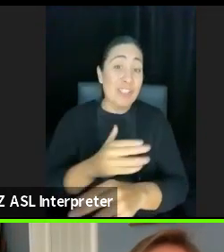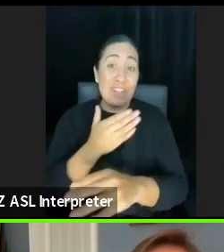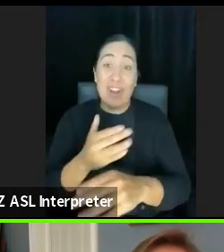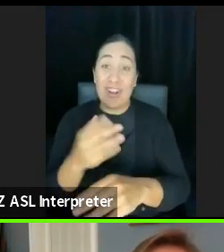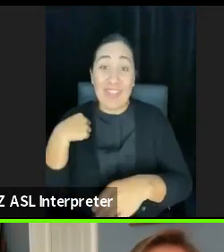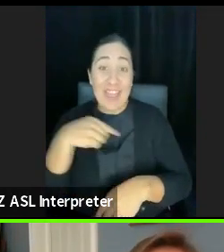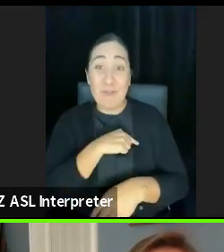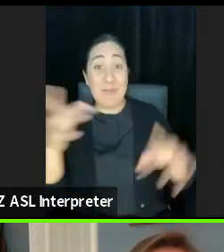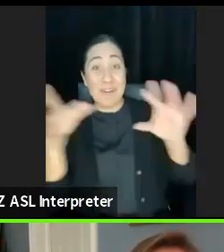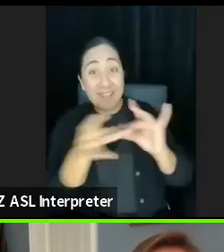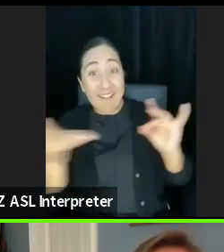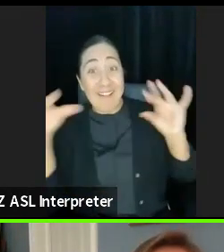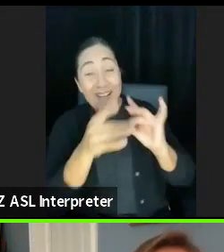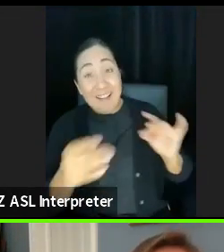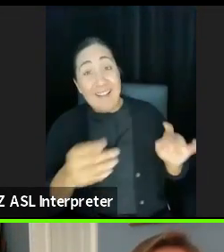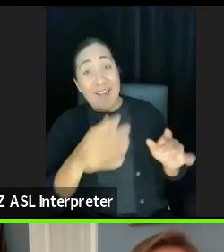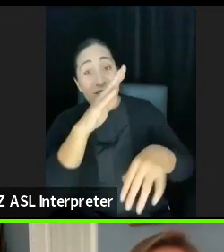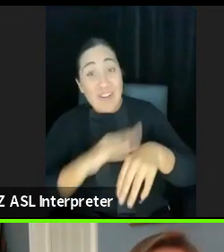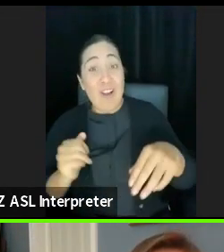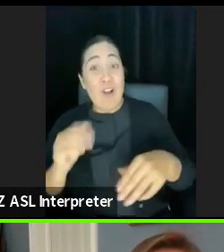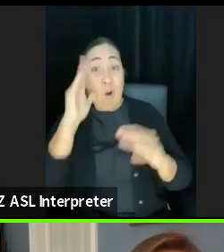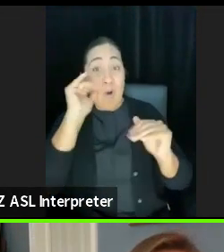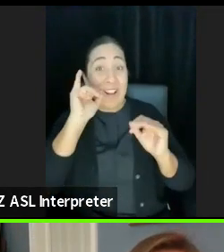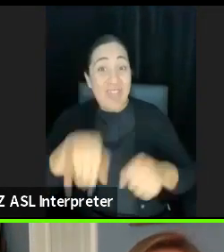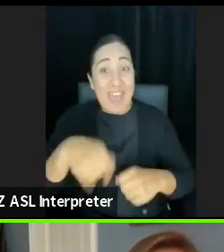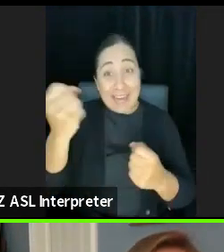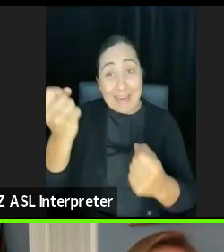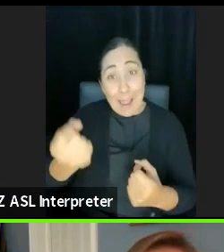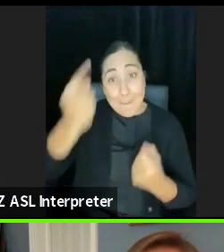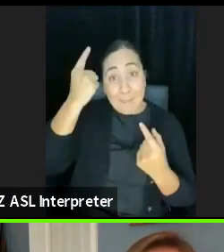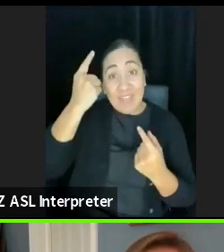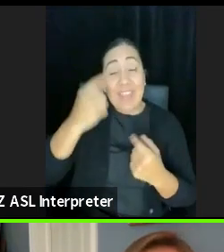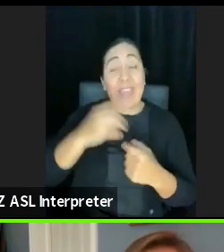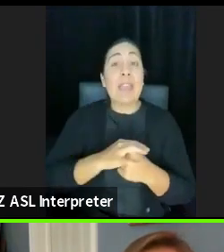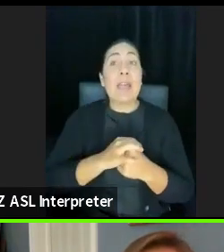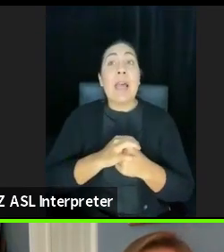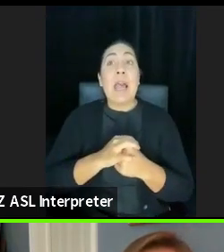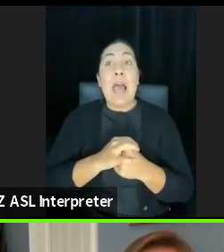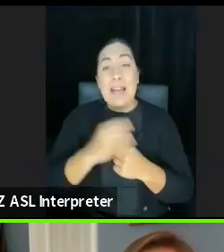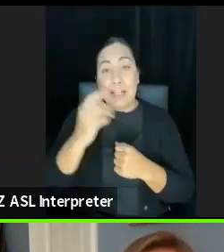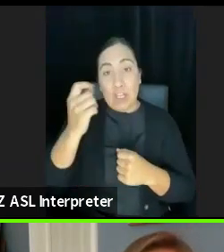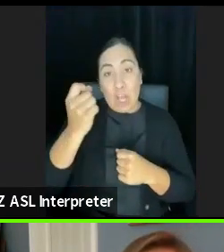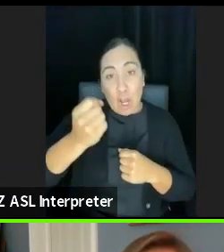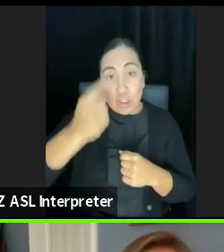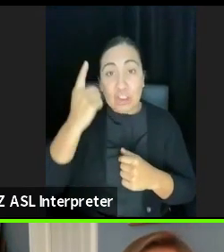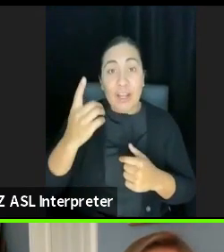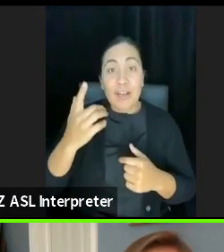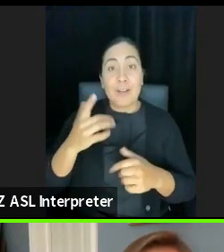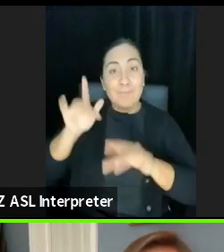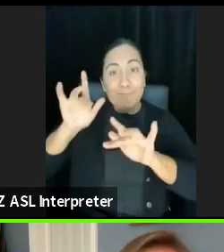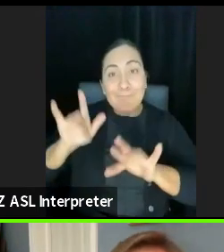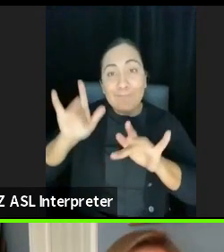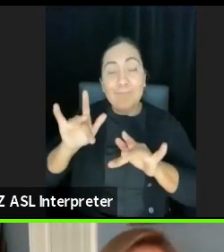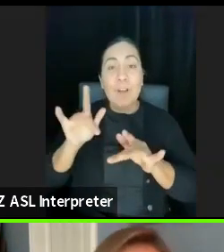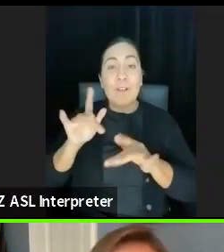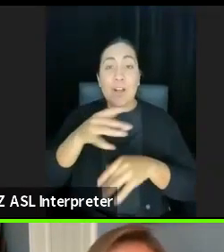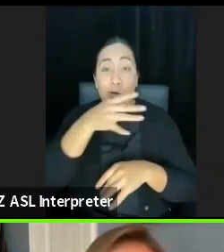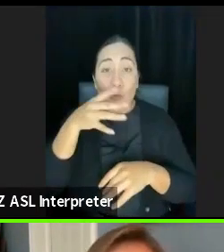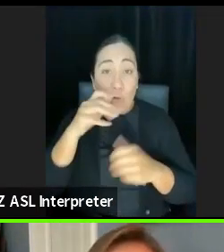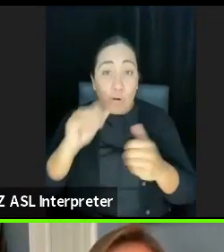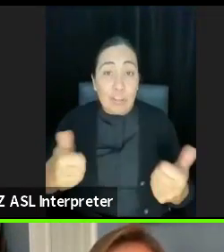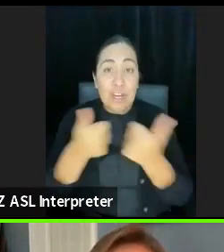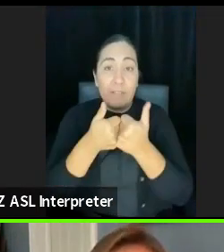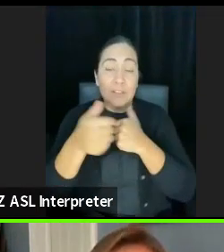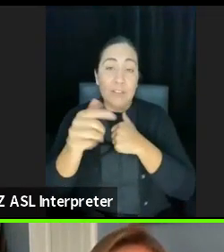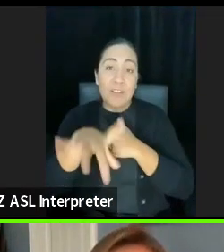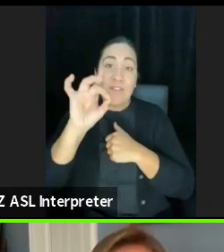time, and hopefully build empathy and complexifying our understanding of rural challenges, finding opportunities where rural